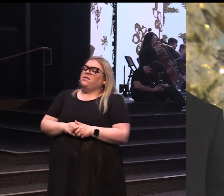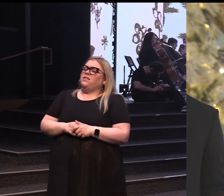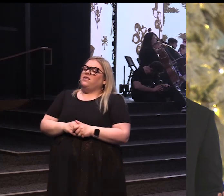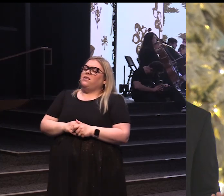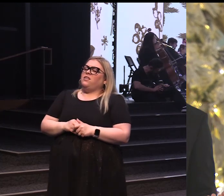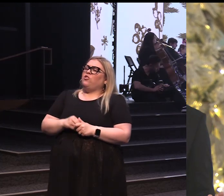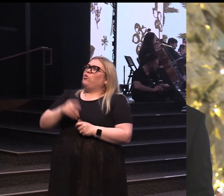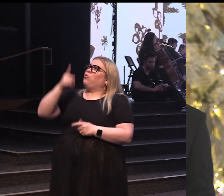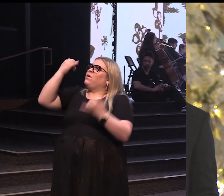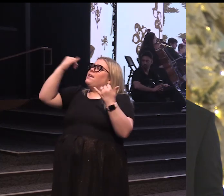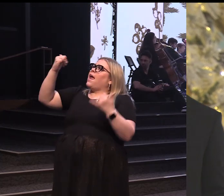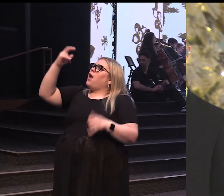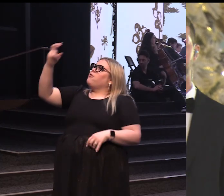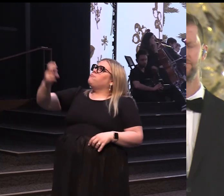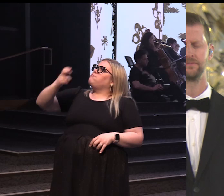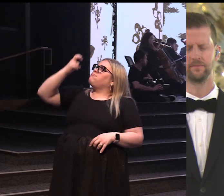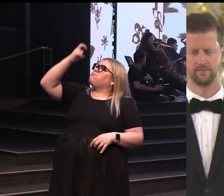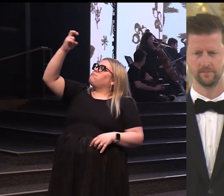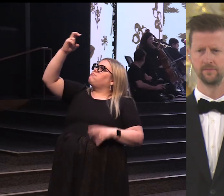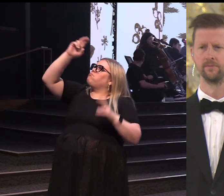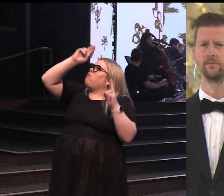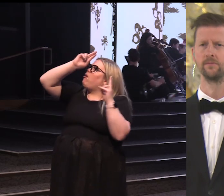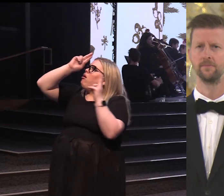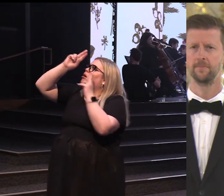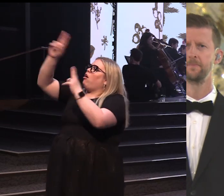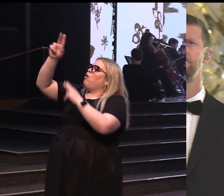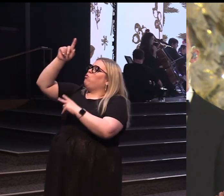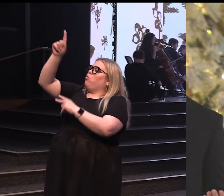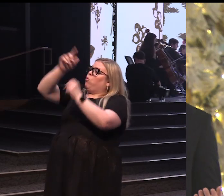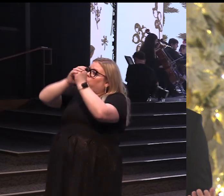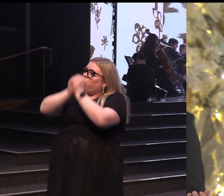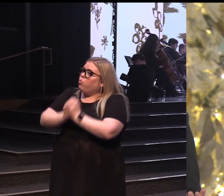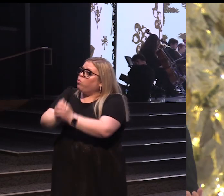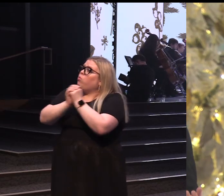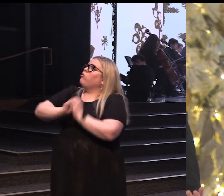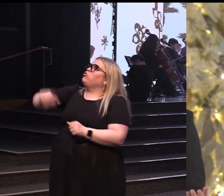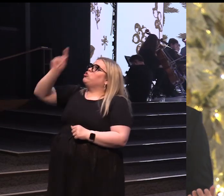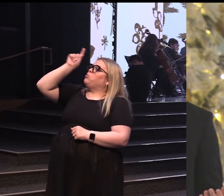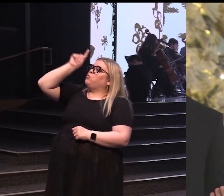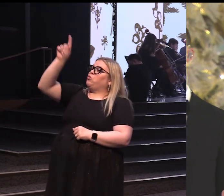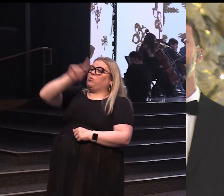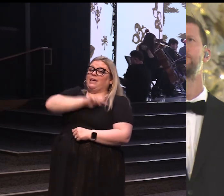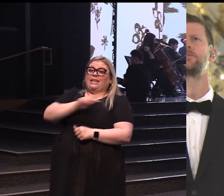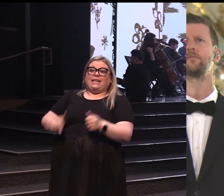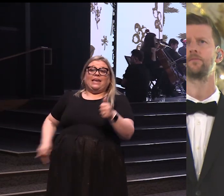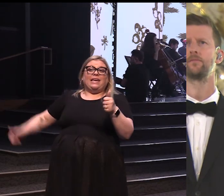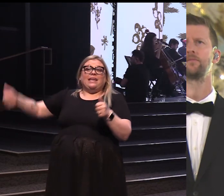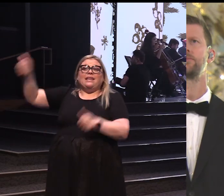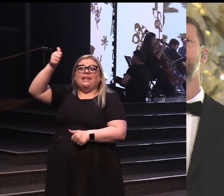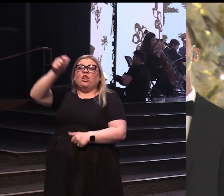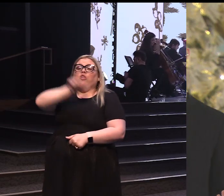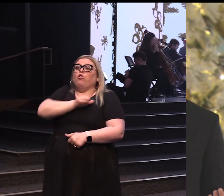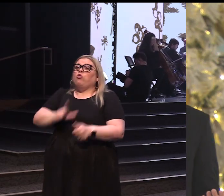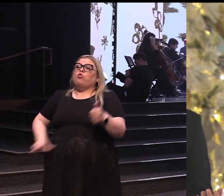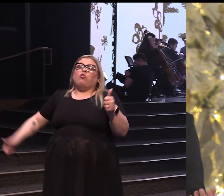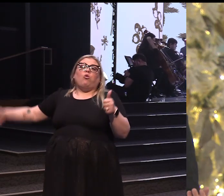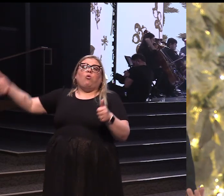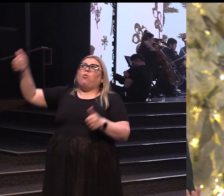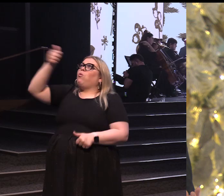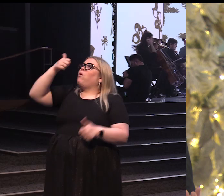And you are seated high in the heavenlies, and we honor you, we worship you, the King of Kings, the Lord of Lords.